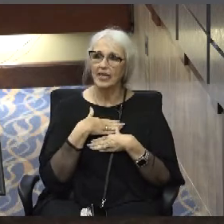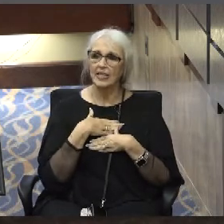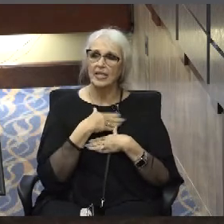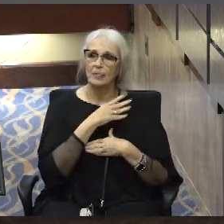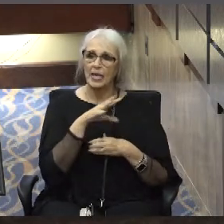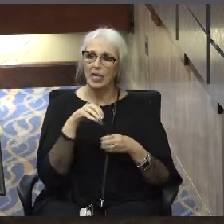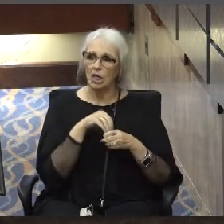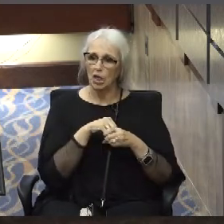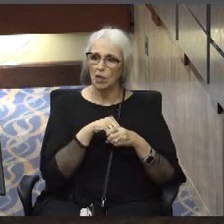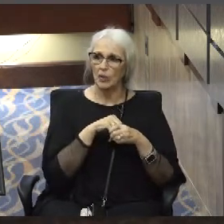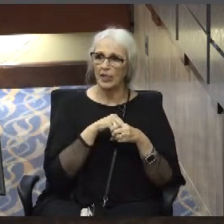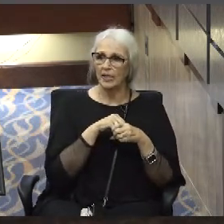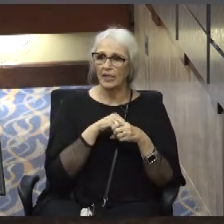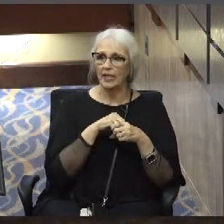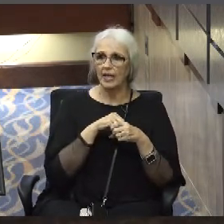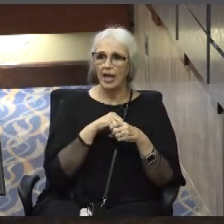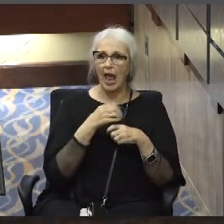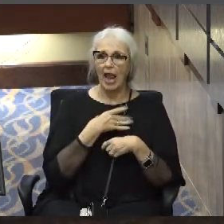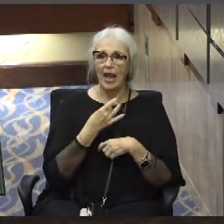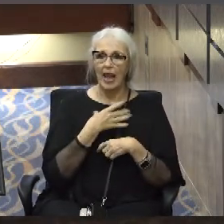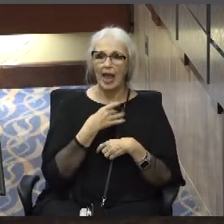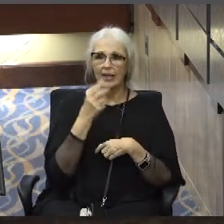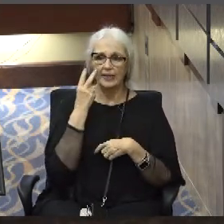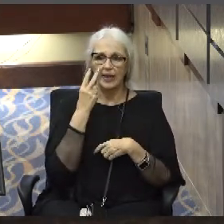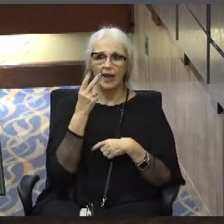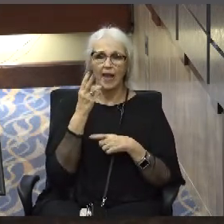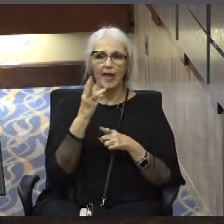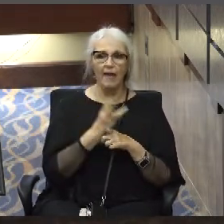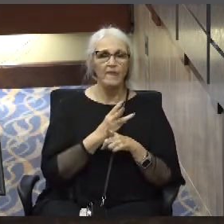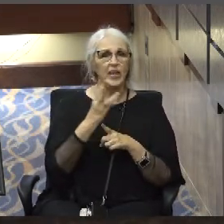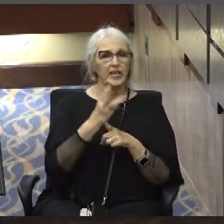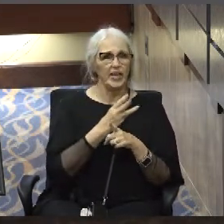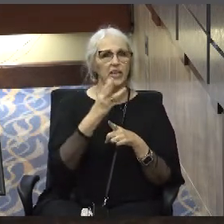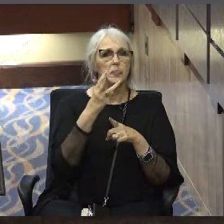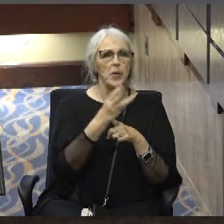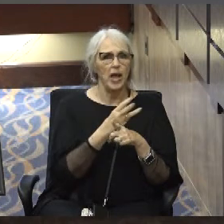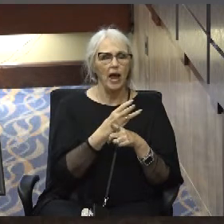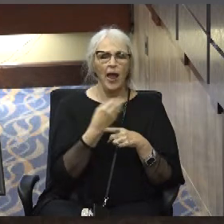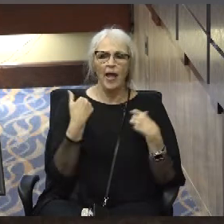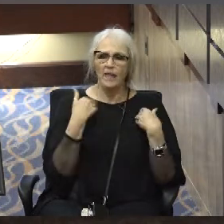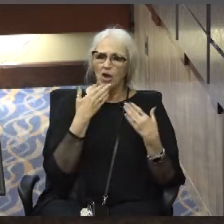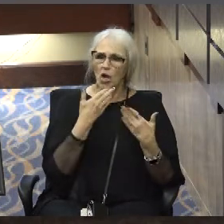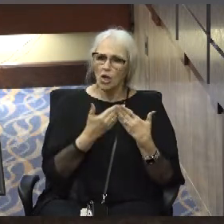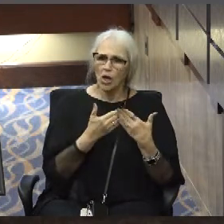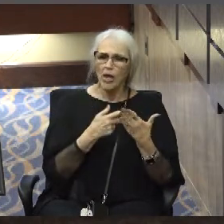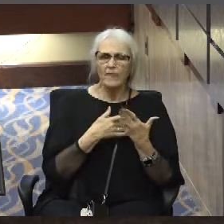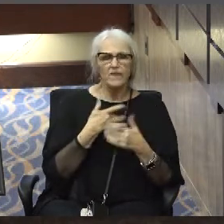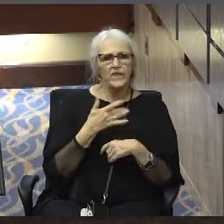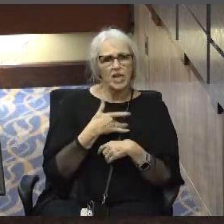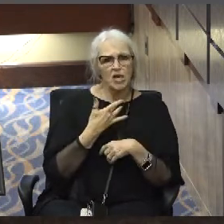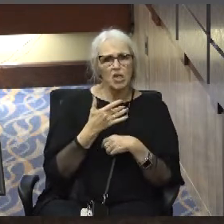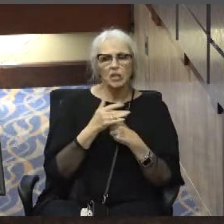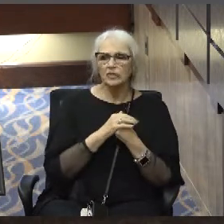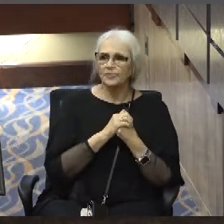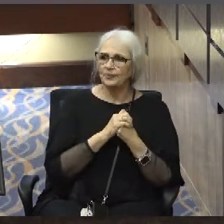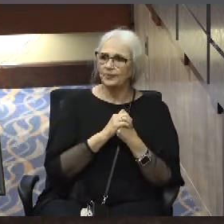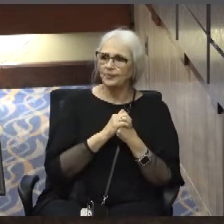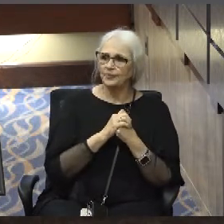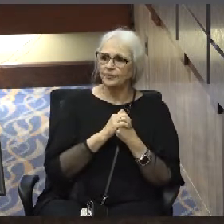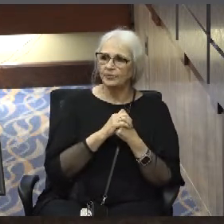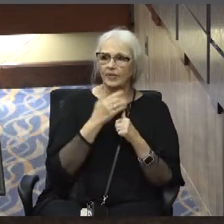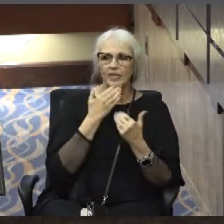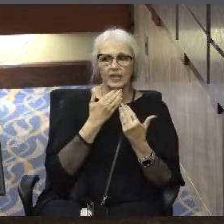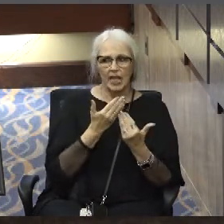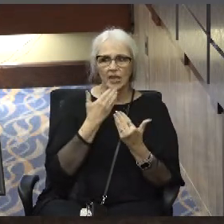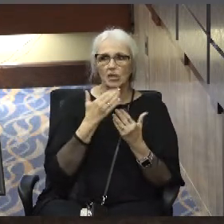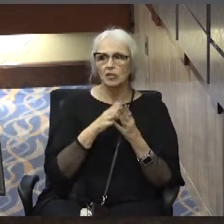included in the presentation. But still, I like seeing this every 6 months or so. This gives us a good feel for how the bigger projects are are coming along. So thanks a